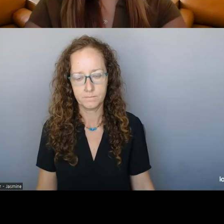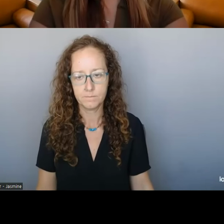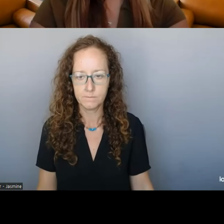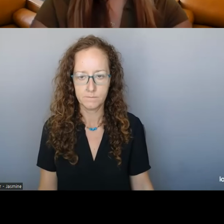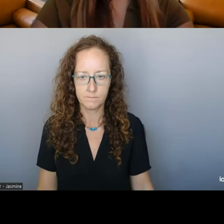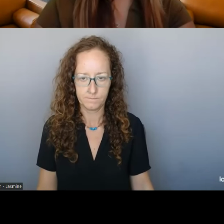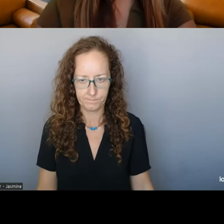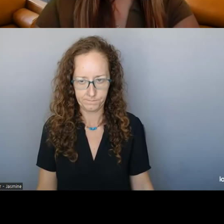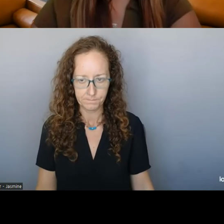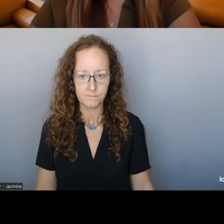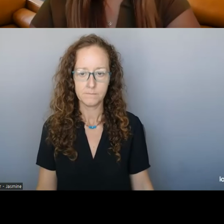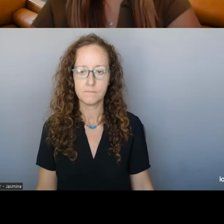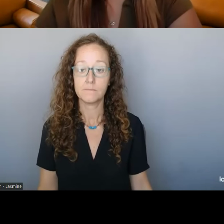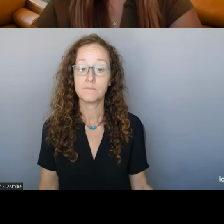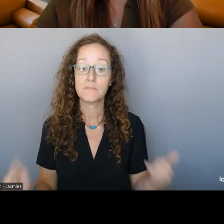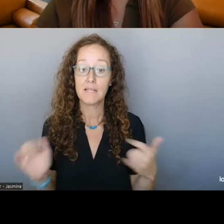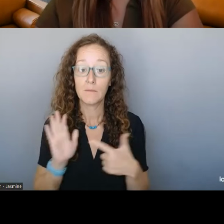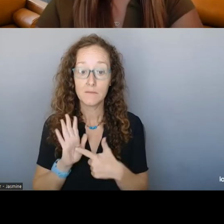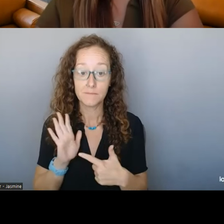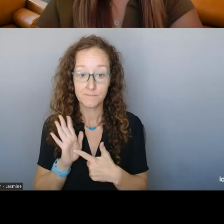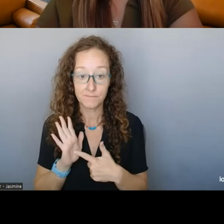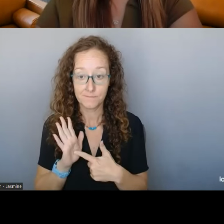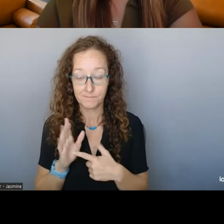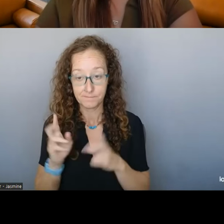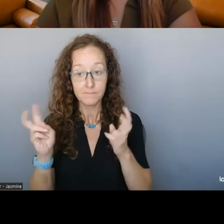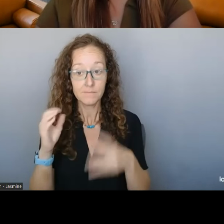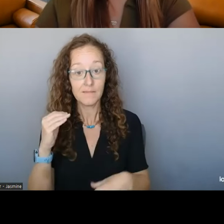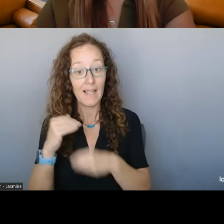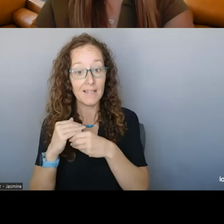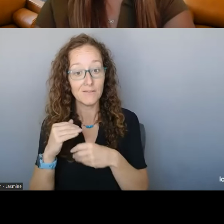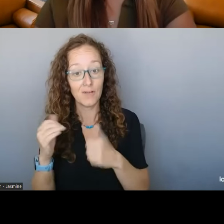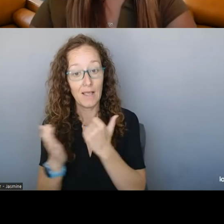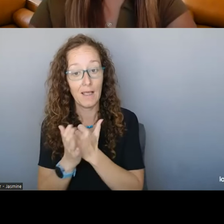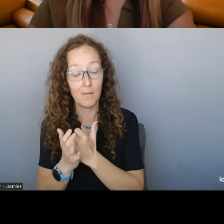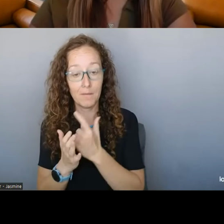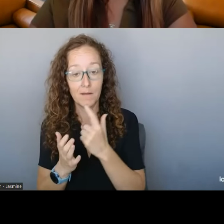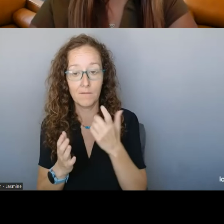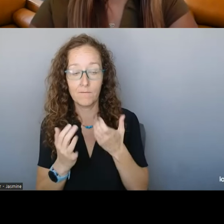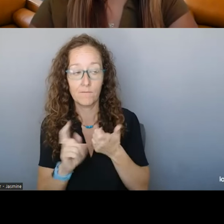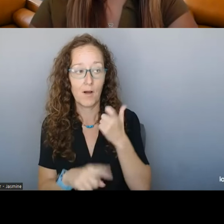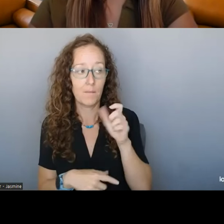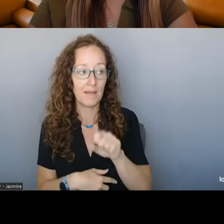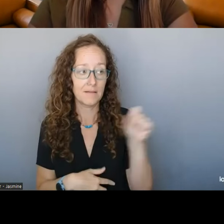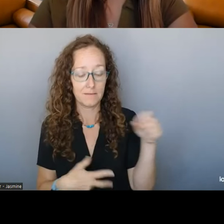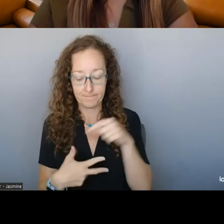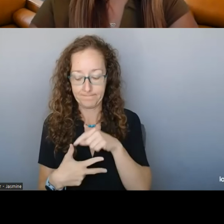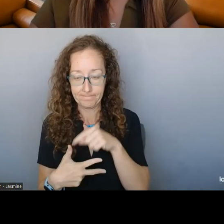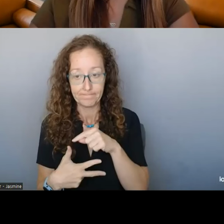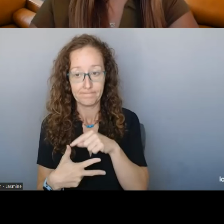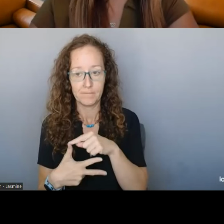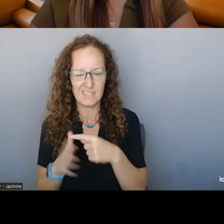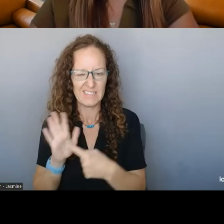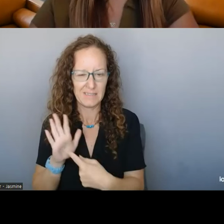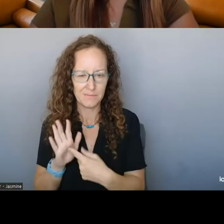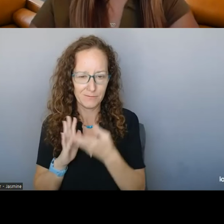Here's an example of that full extra help for Social Security or through Social Security. So you can see, if you